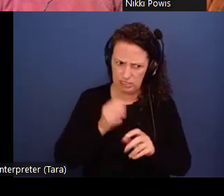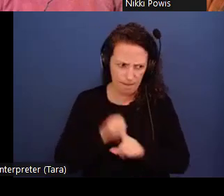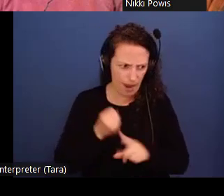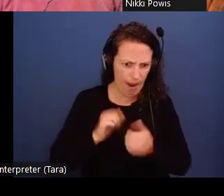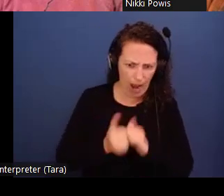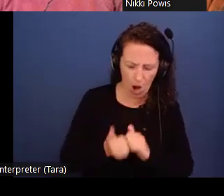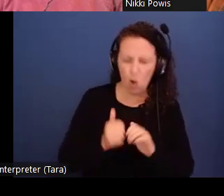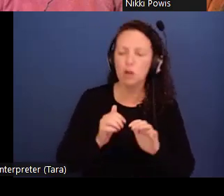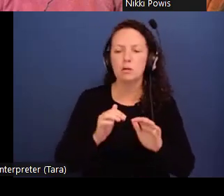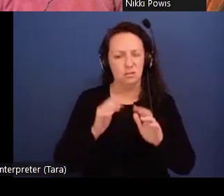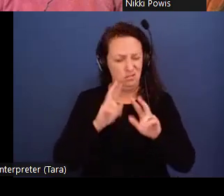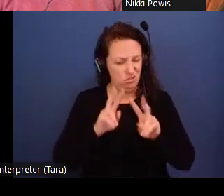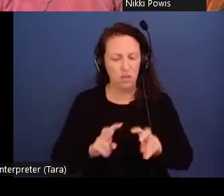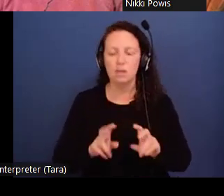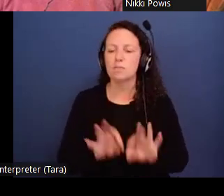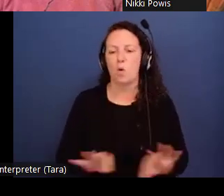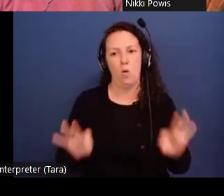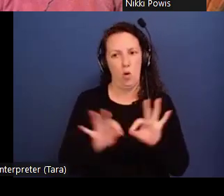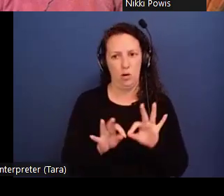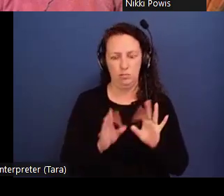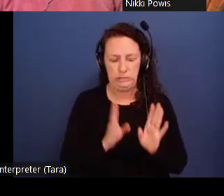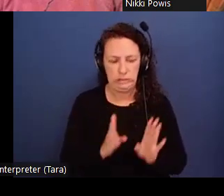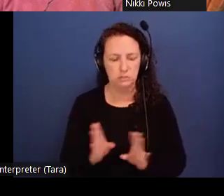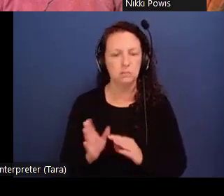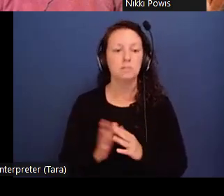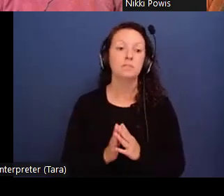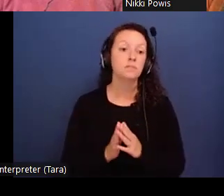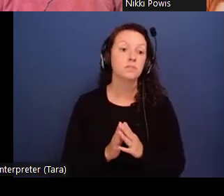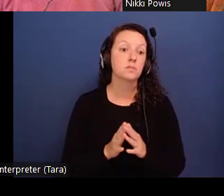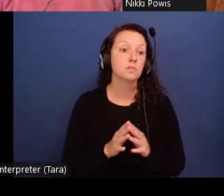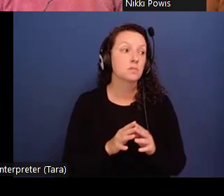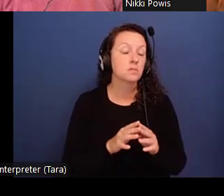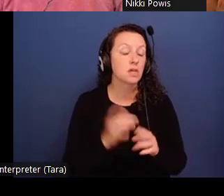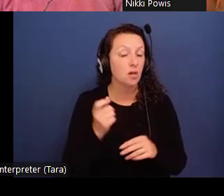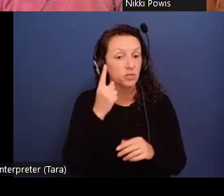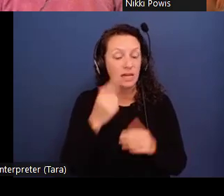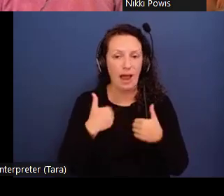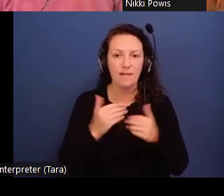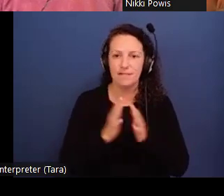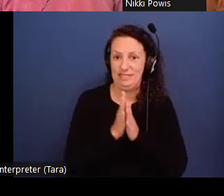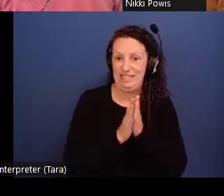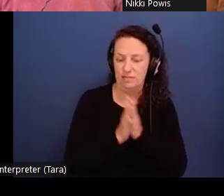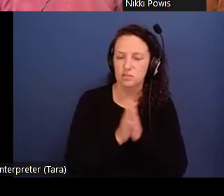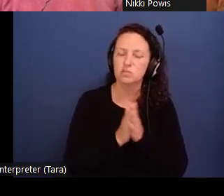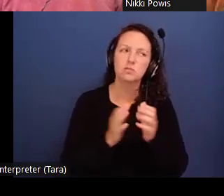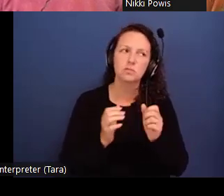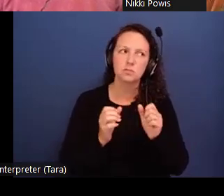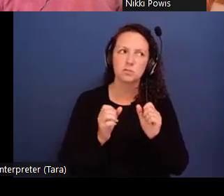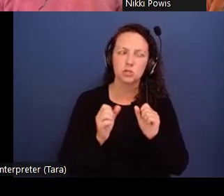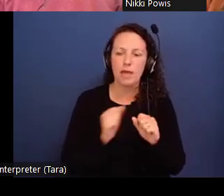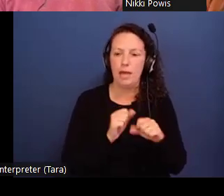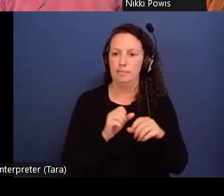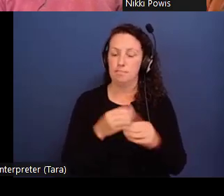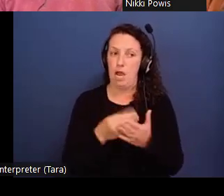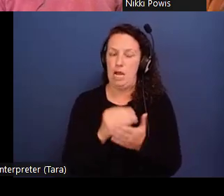really well informed on the different incentives that will sort of set aside some of those funds so that it